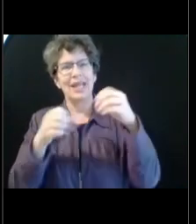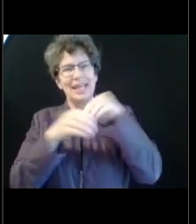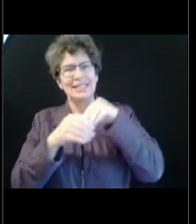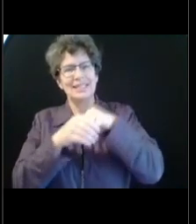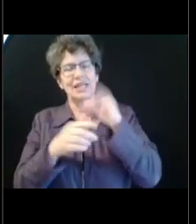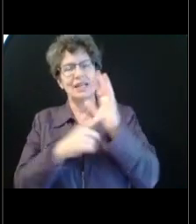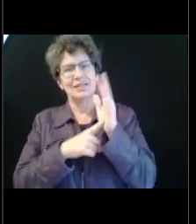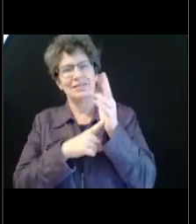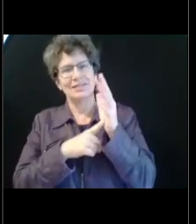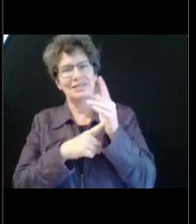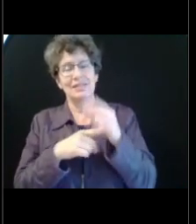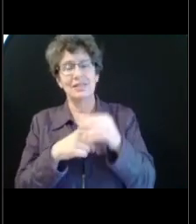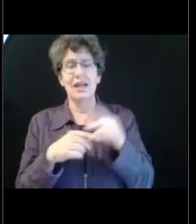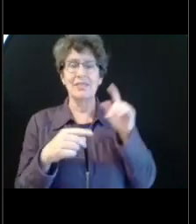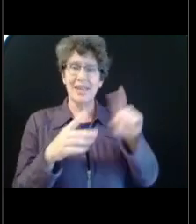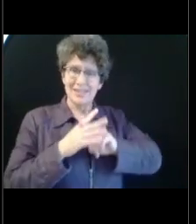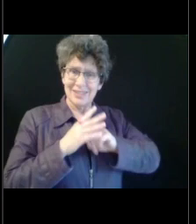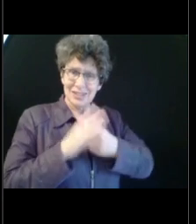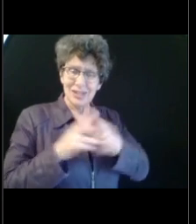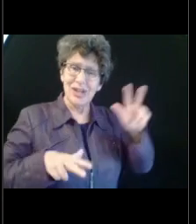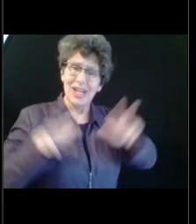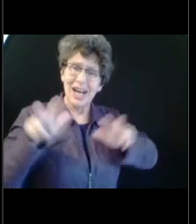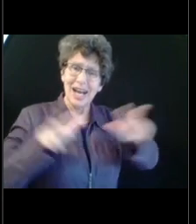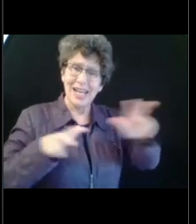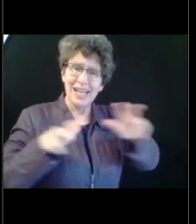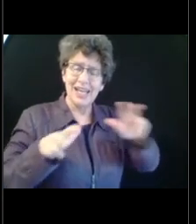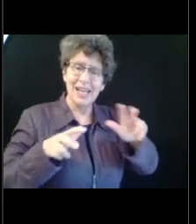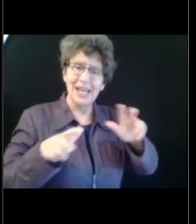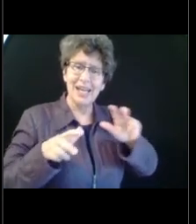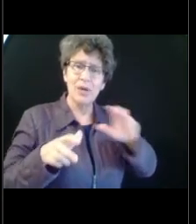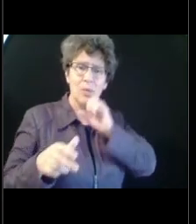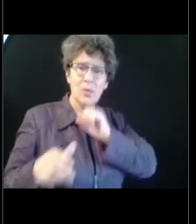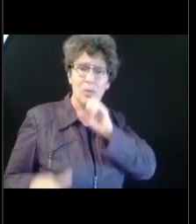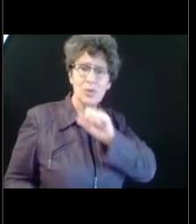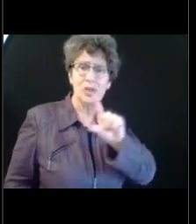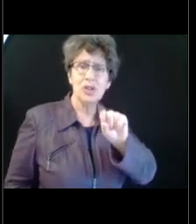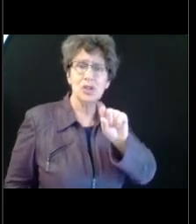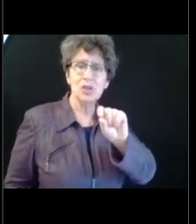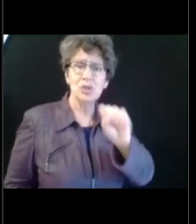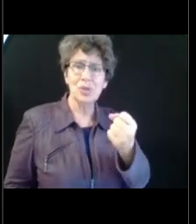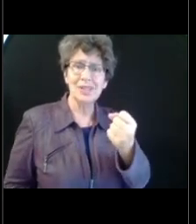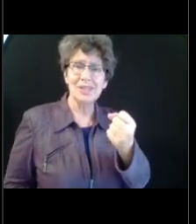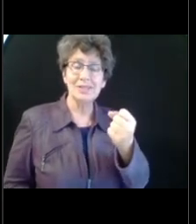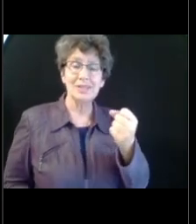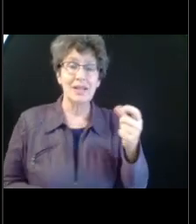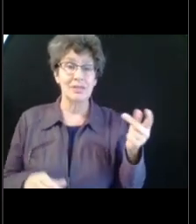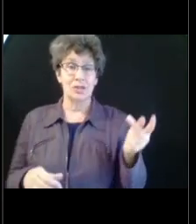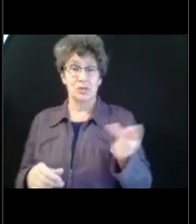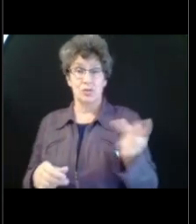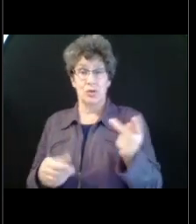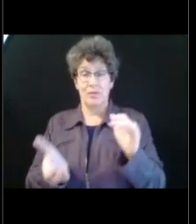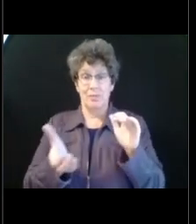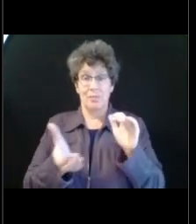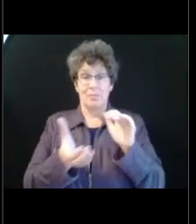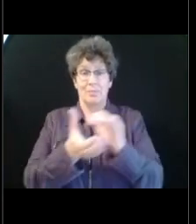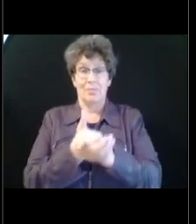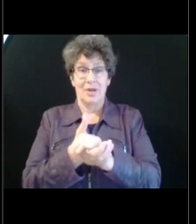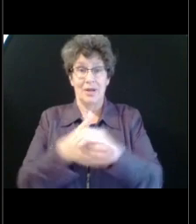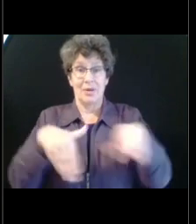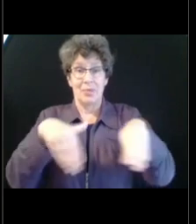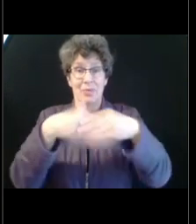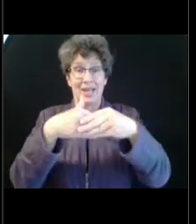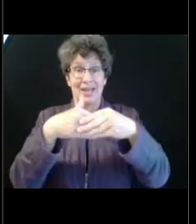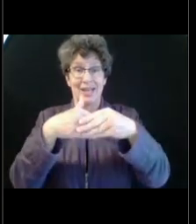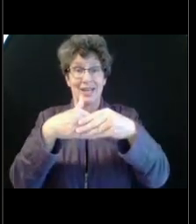20s. She gave him nylon rope as a wedding present and then saved him with it about 6 months